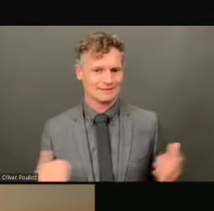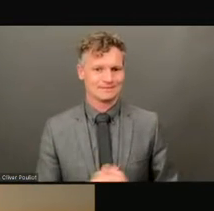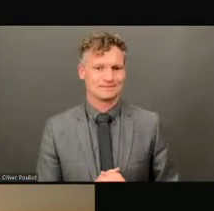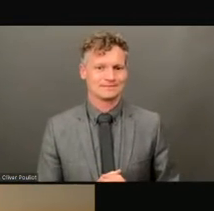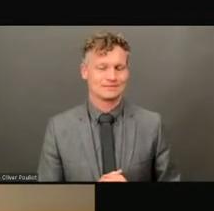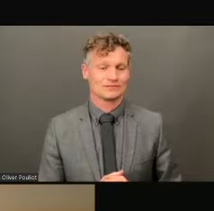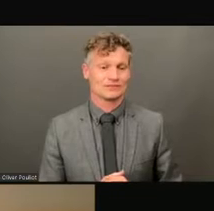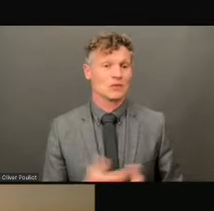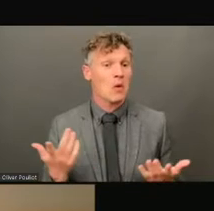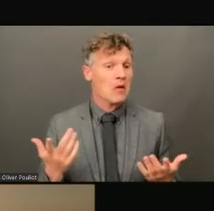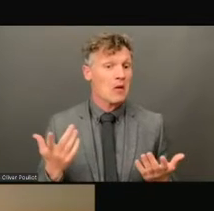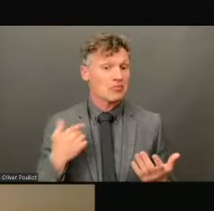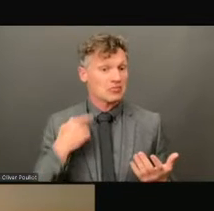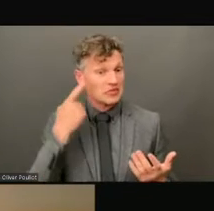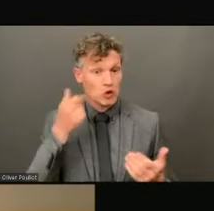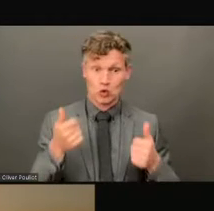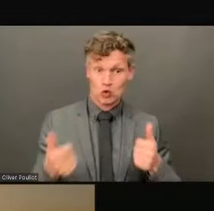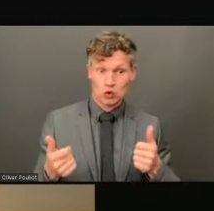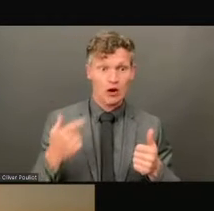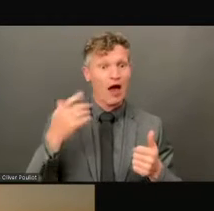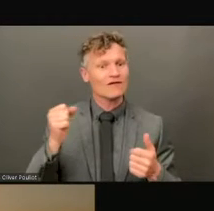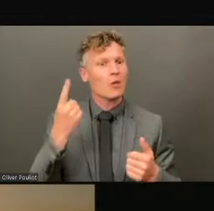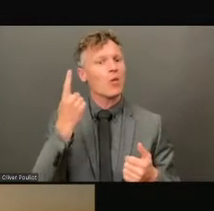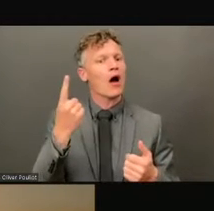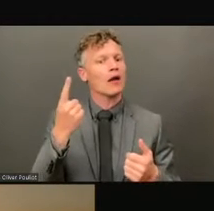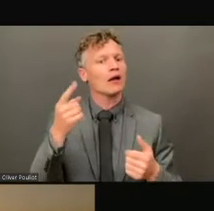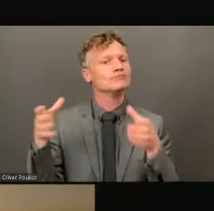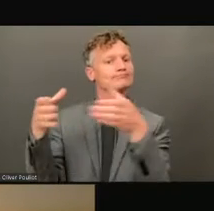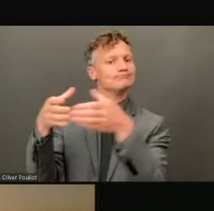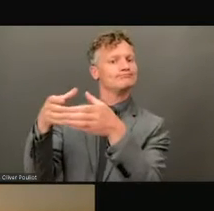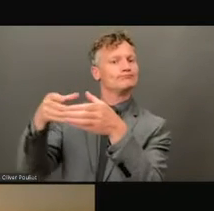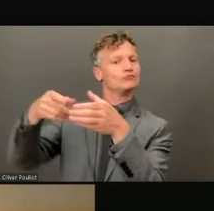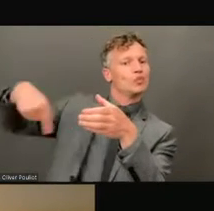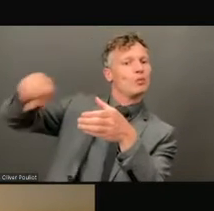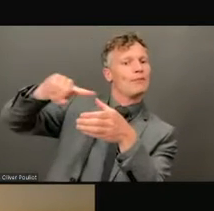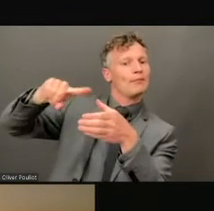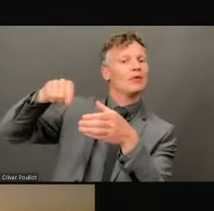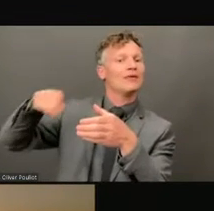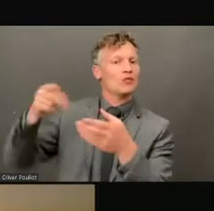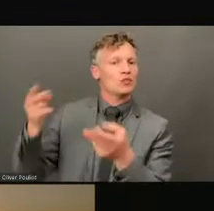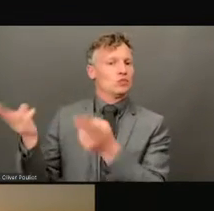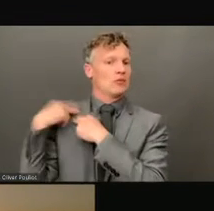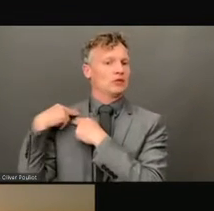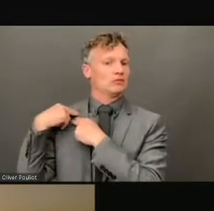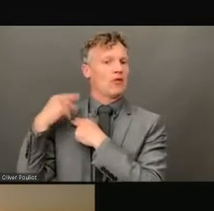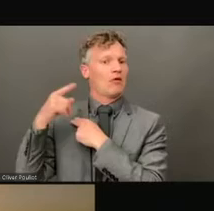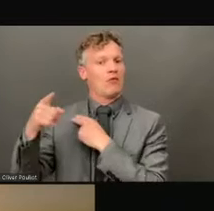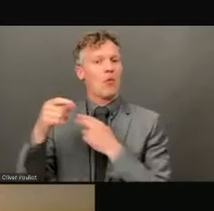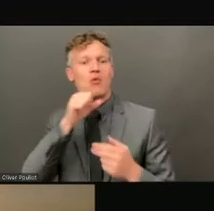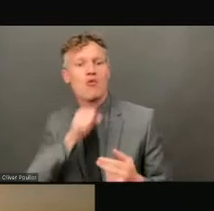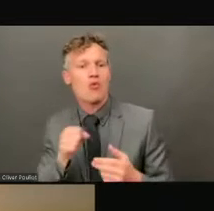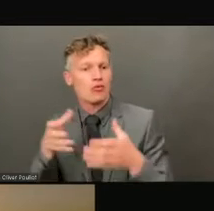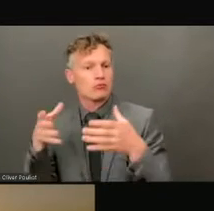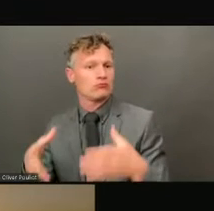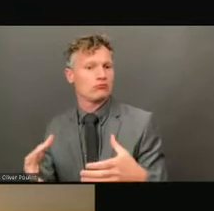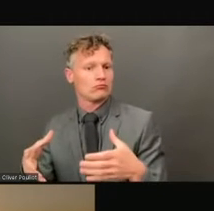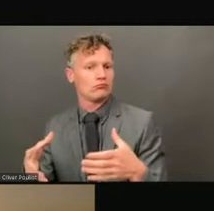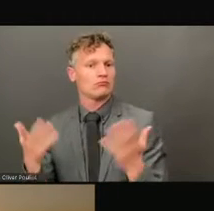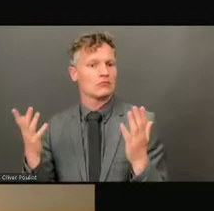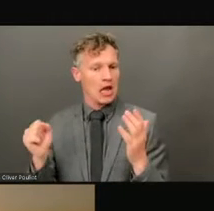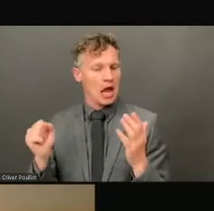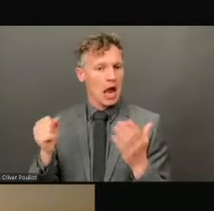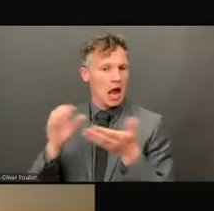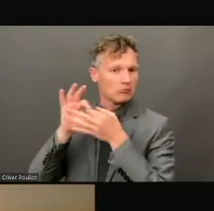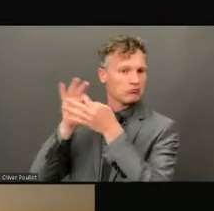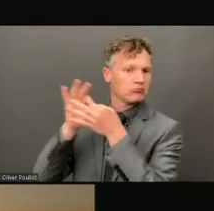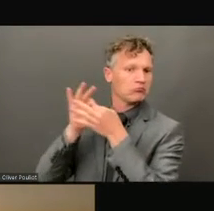body with the mandate to examine complaints pertaining to older persons. It is also important to apply the jurisdiction